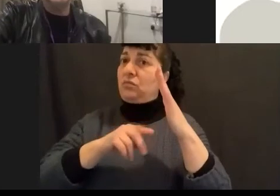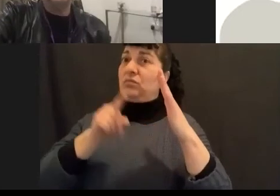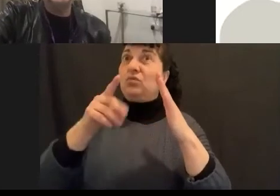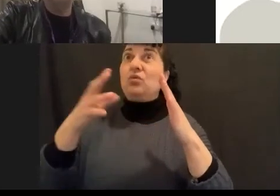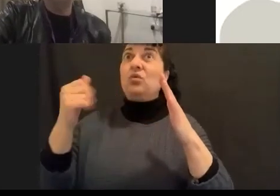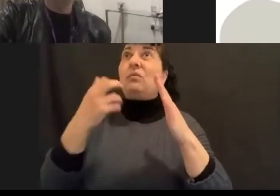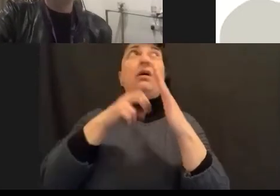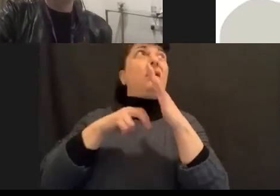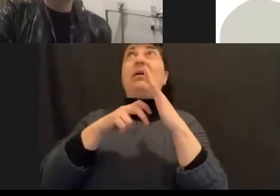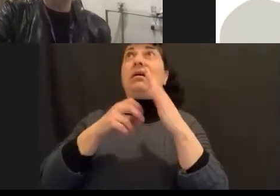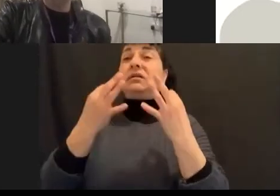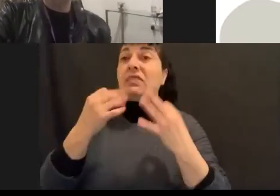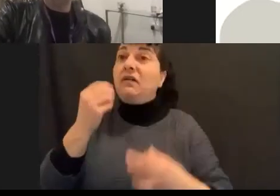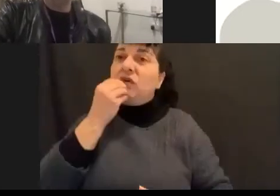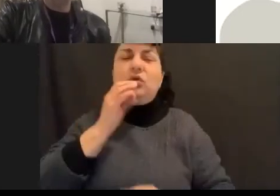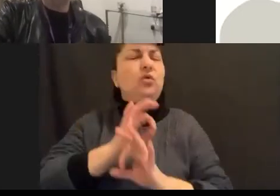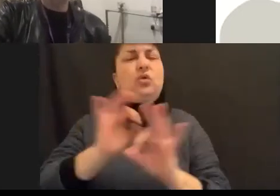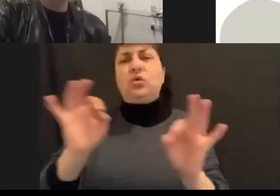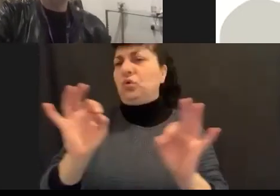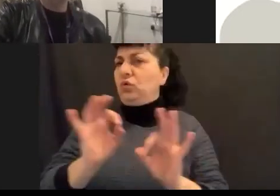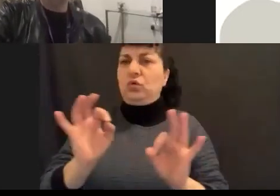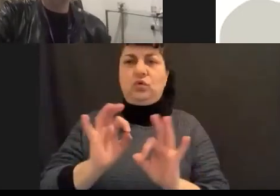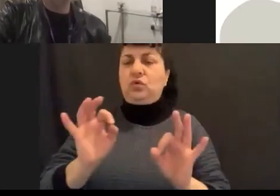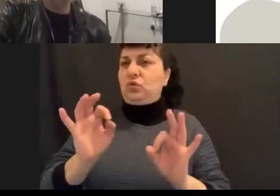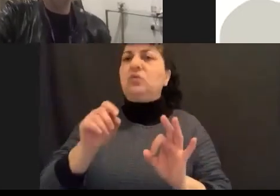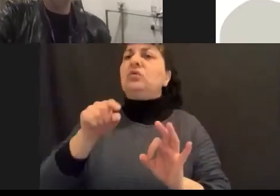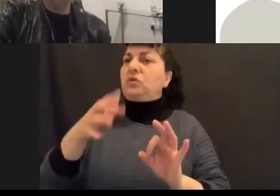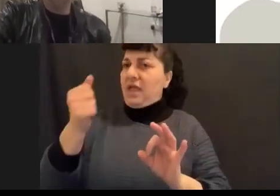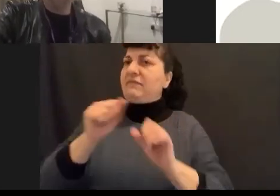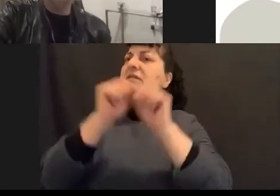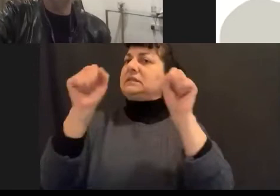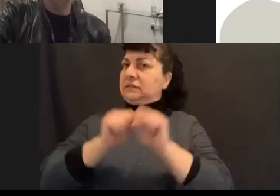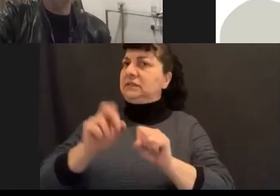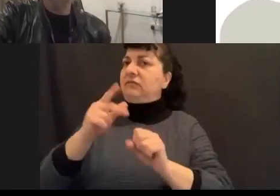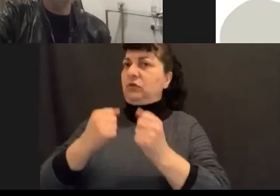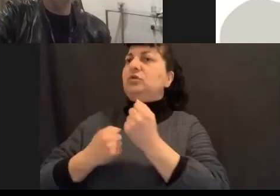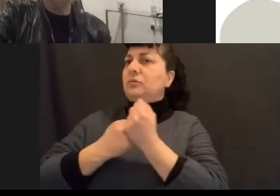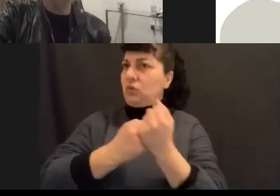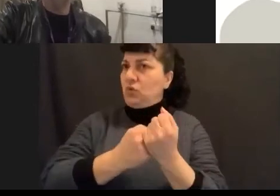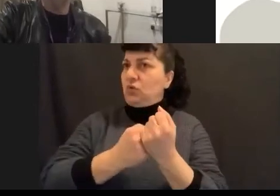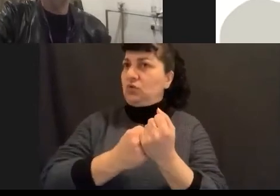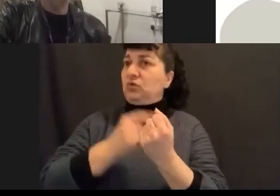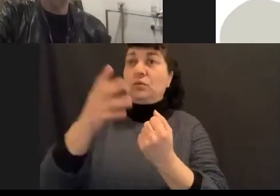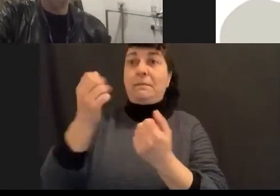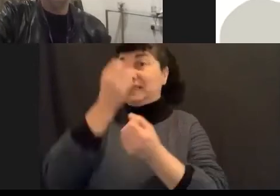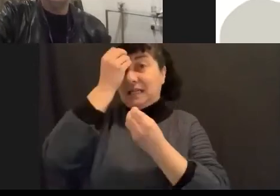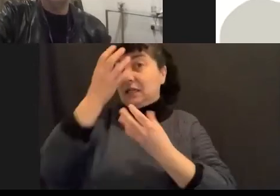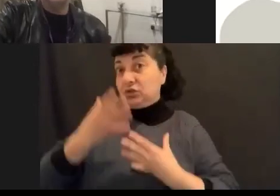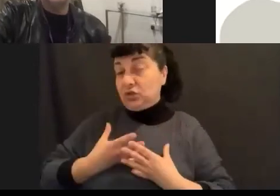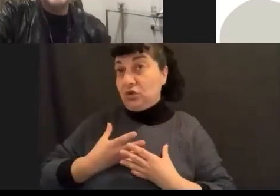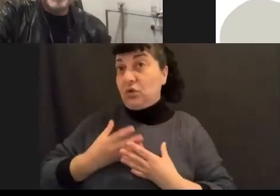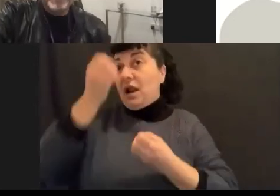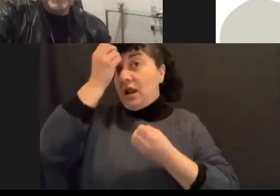there is a system to support you, which you need to communicate with to get us a chance to help you. Things that are important,